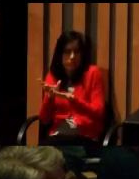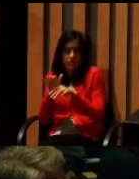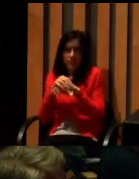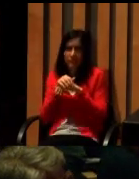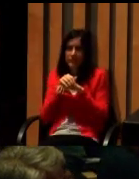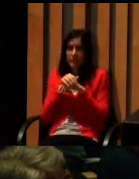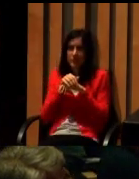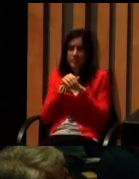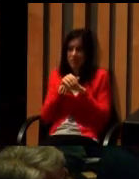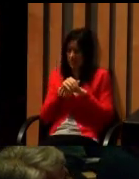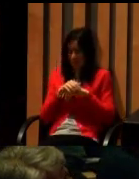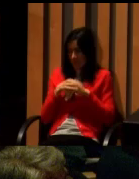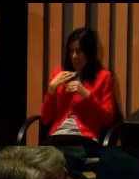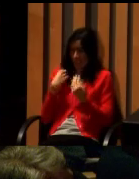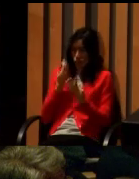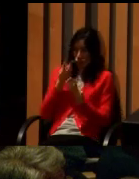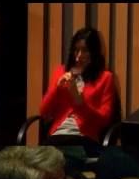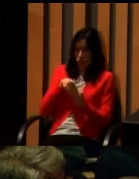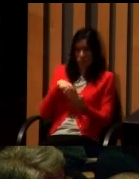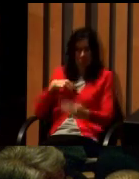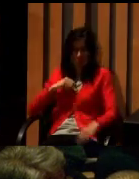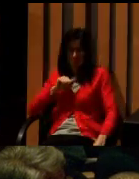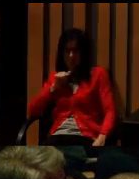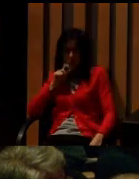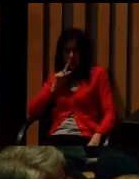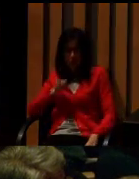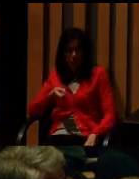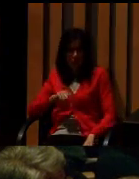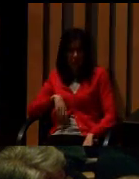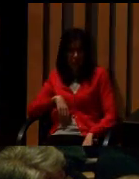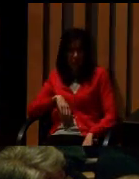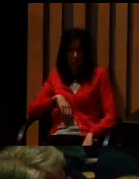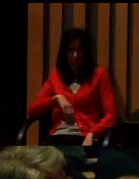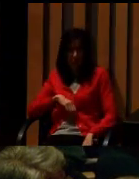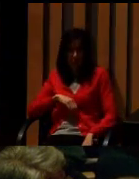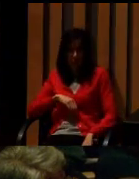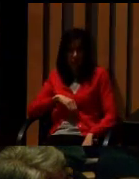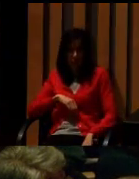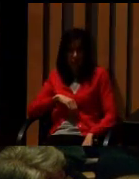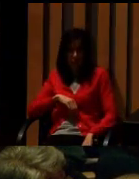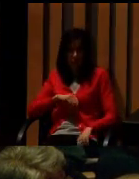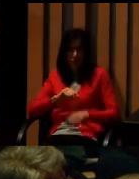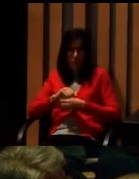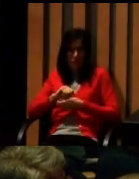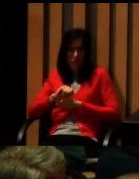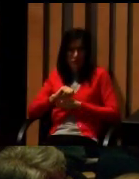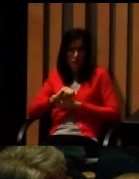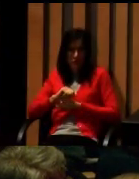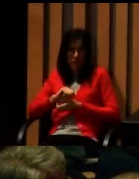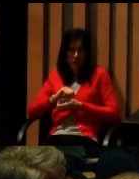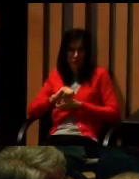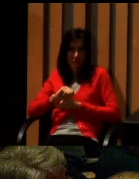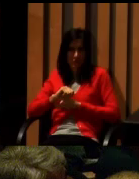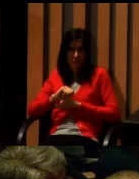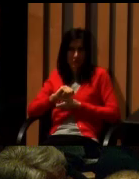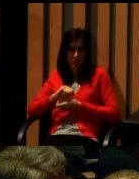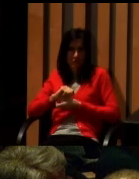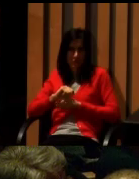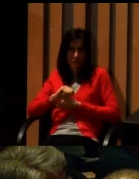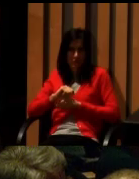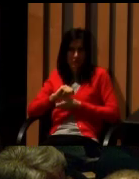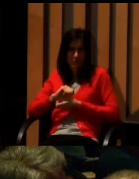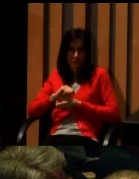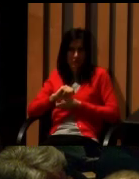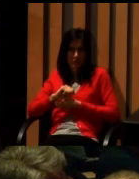But that's not true, totally. That's absolutely not true. So I just want to share these things because I think it